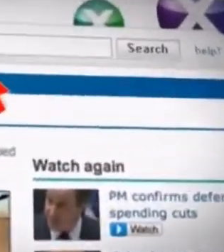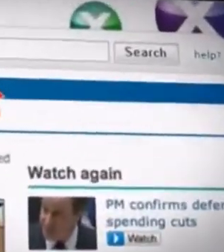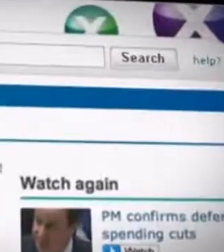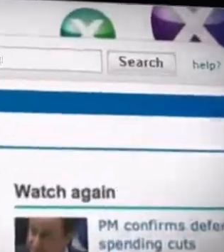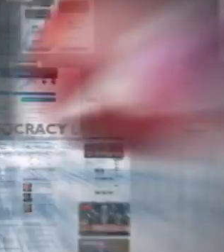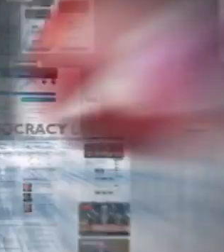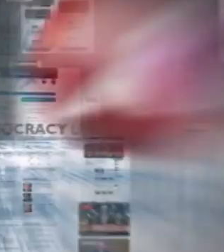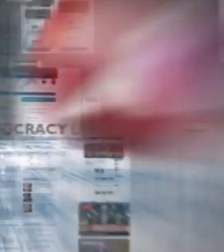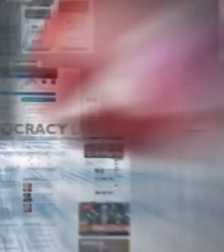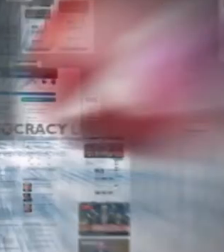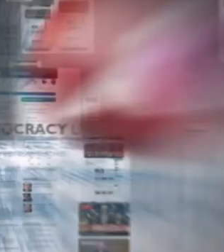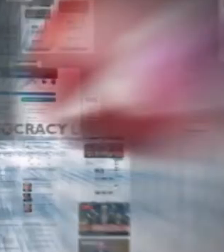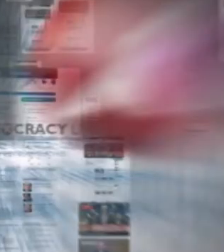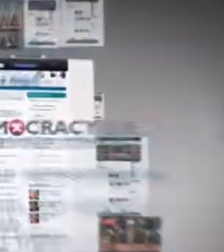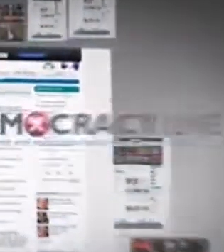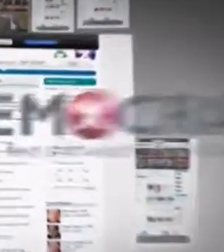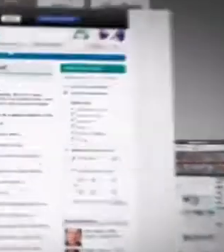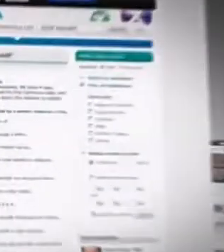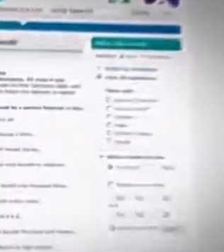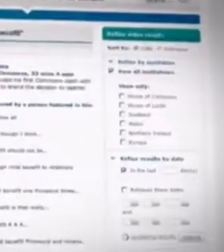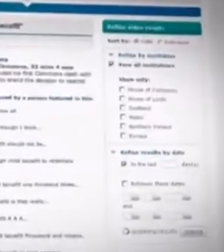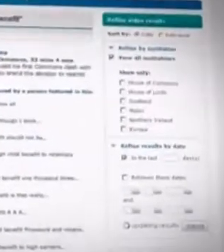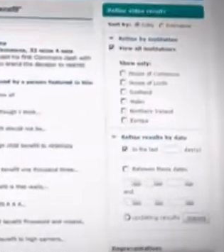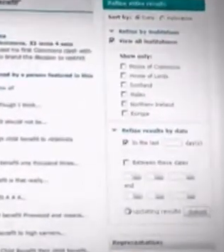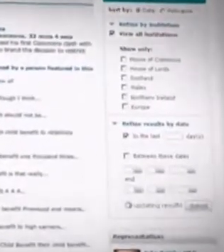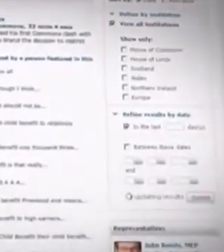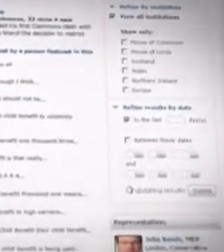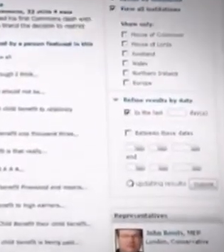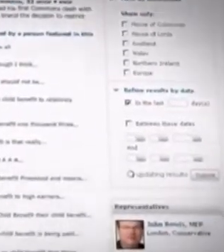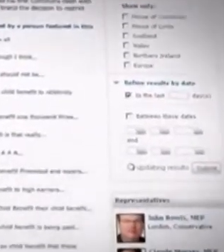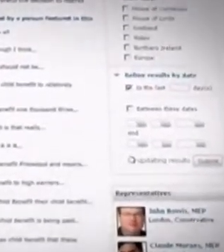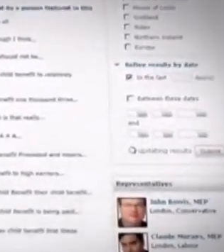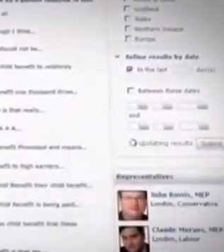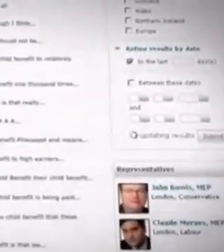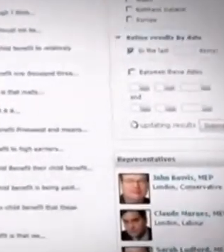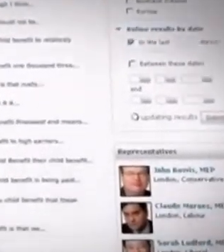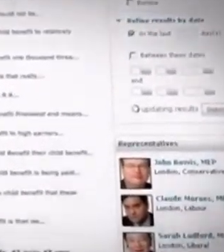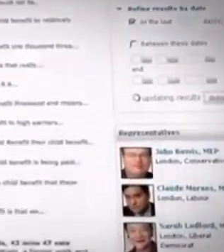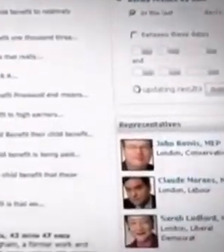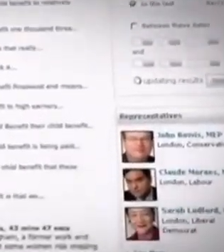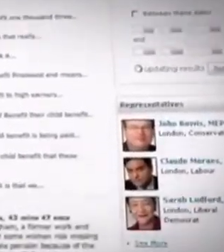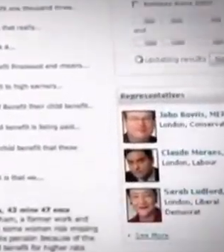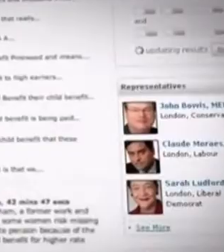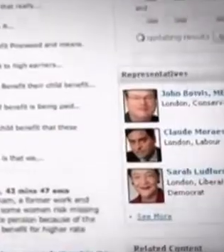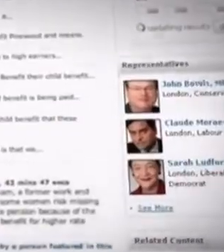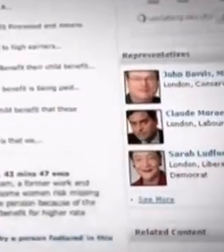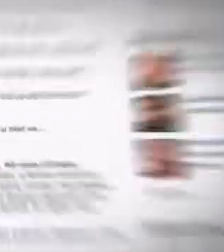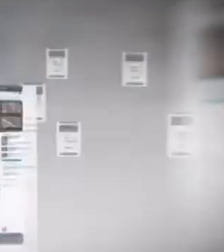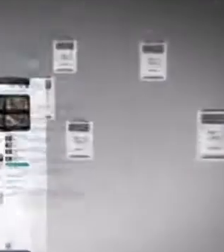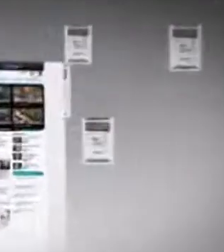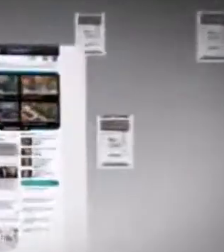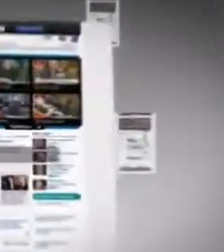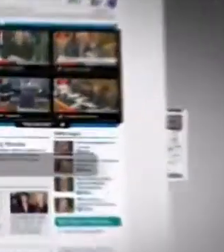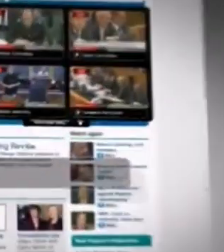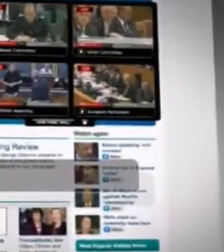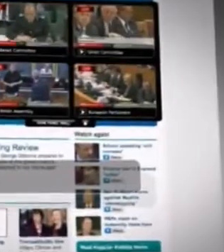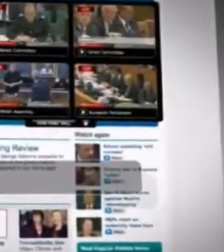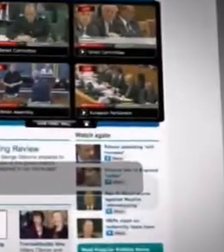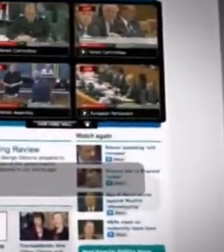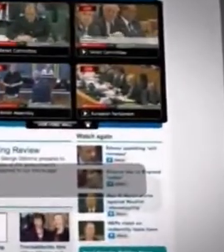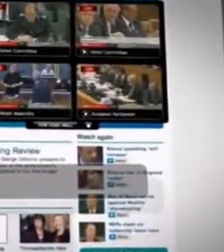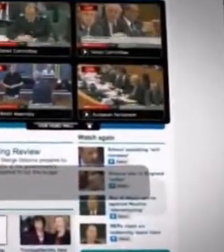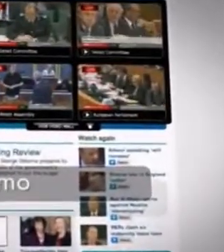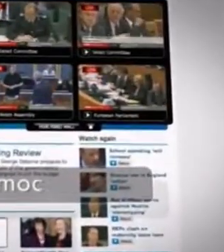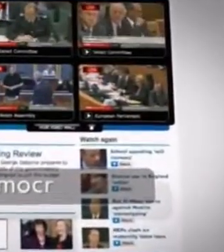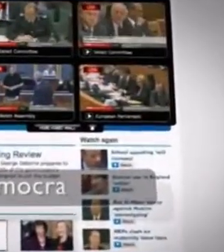of hours of searchable debate and live streams from across the UK and Europe, you can track the decisions that affect your future. Go